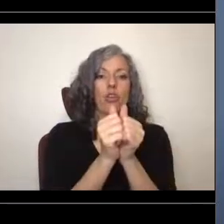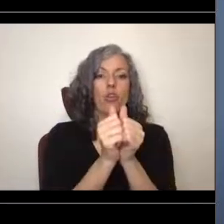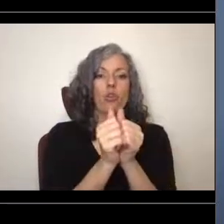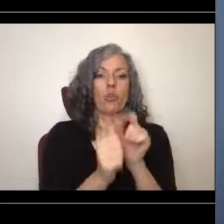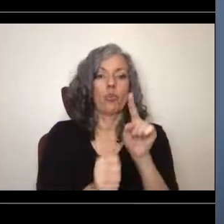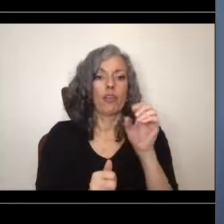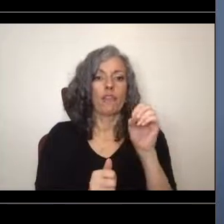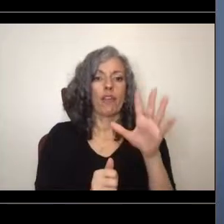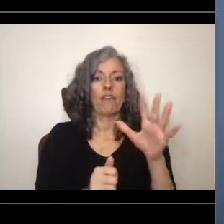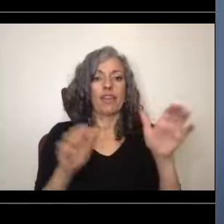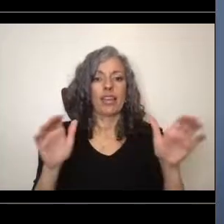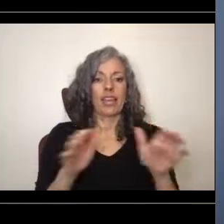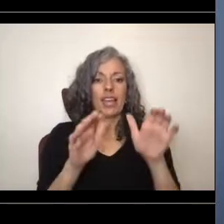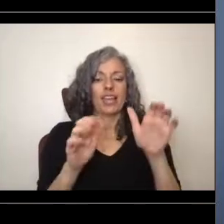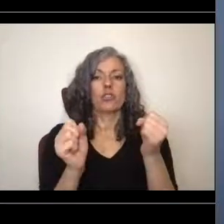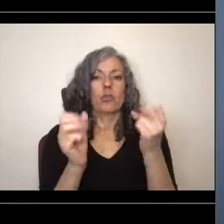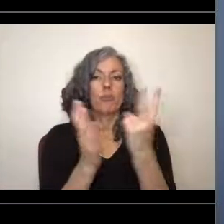to approve allocations of